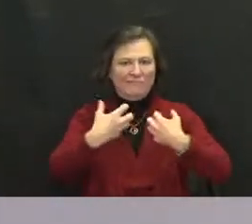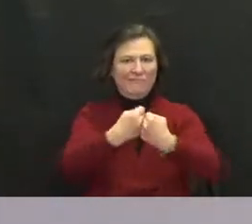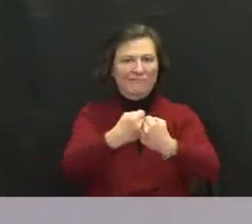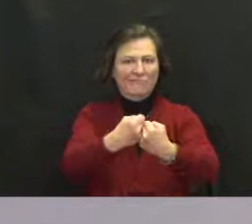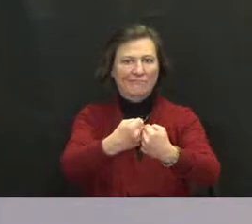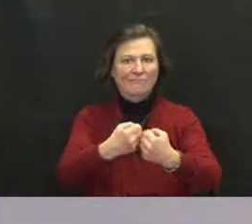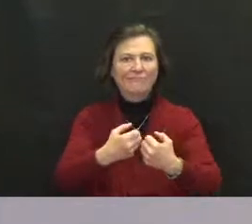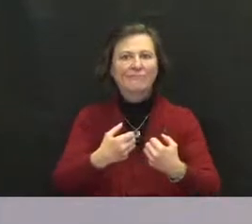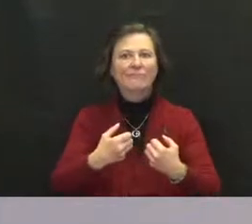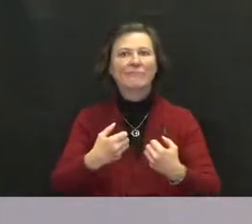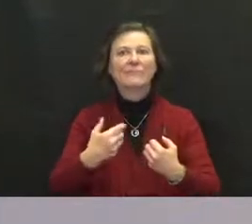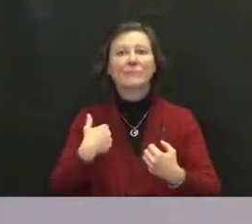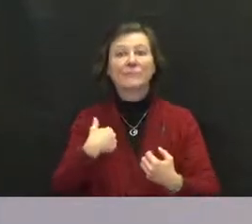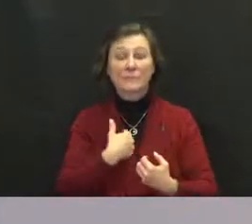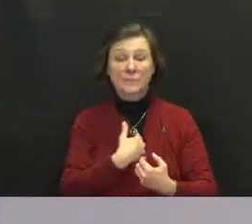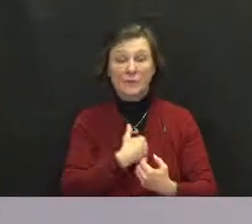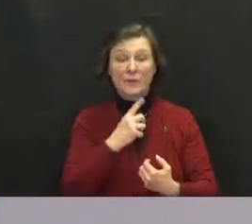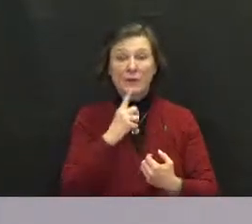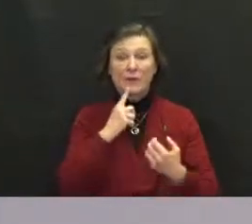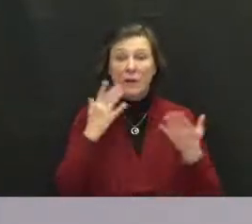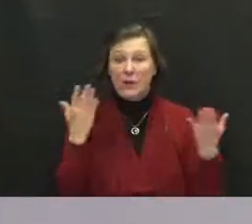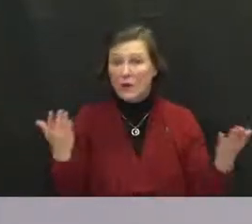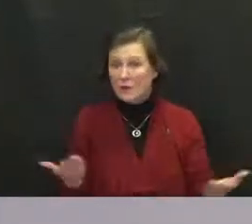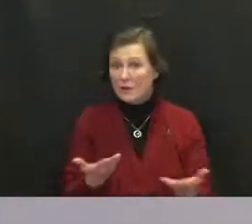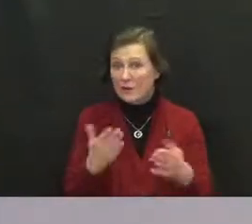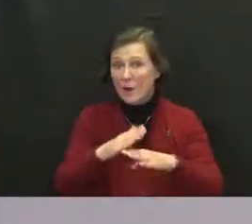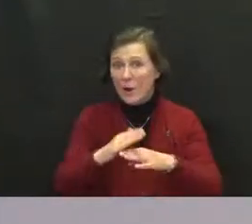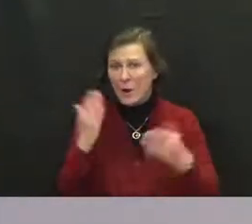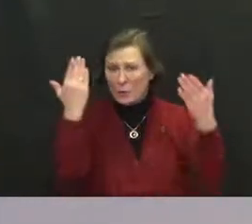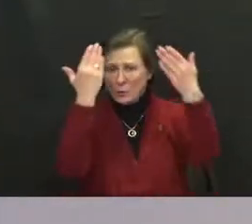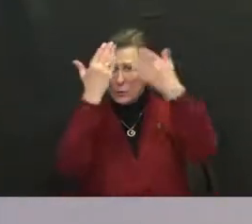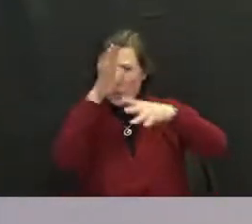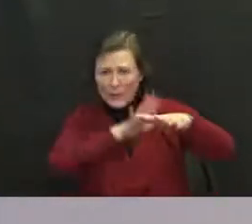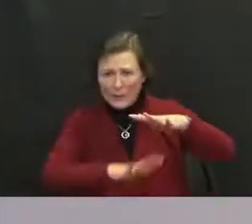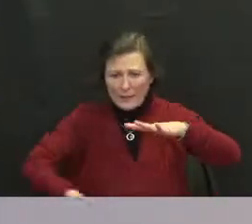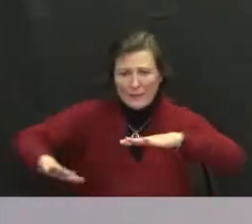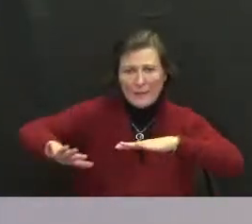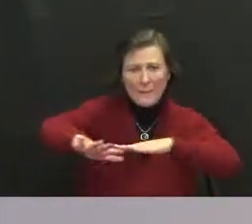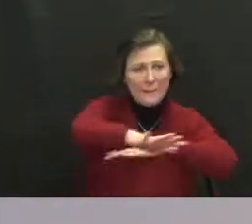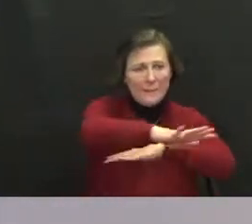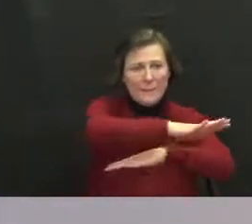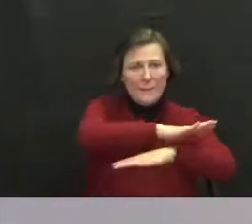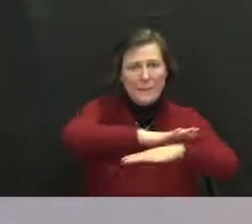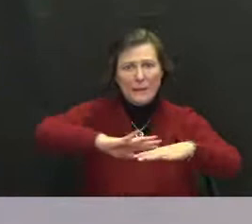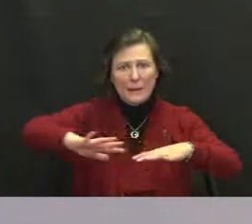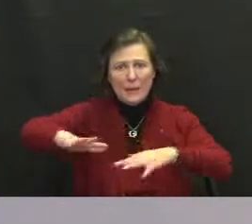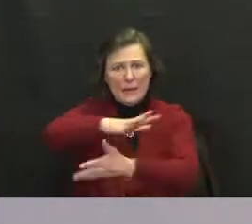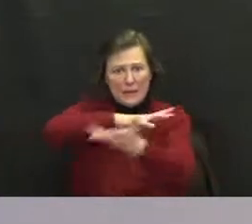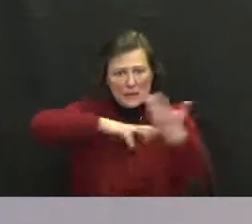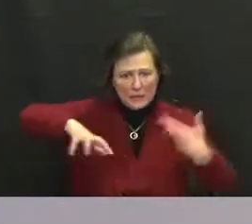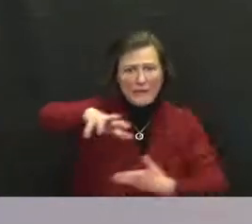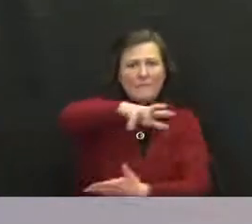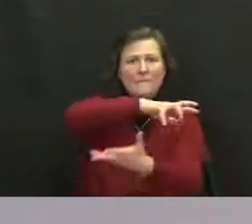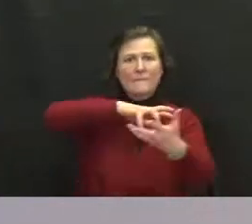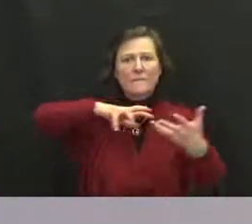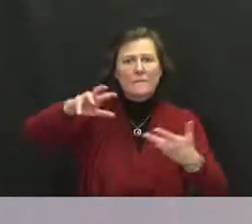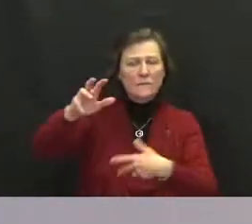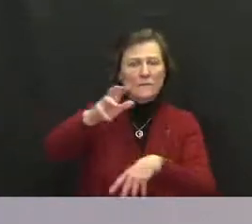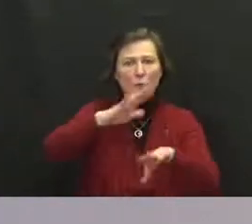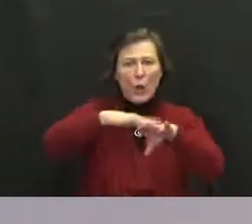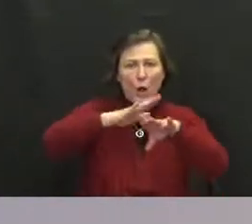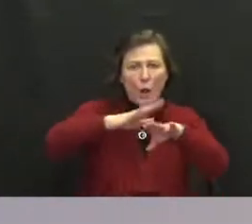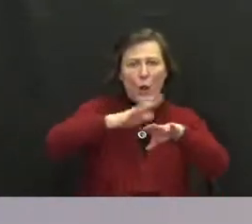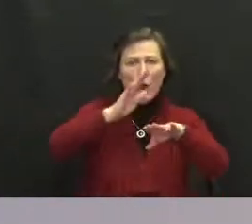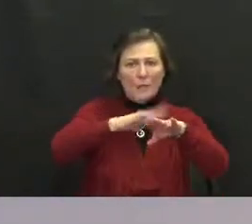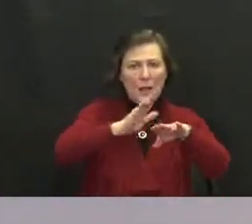And we are here as on a darkling plain, swept with confused alarms of struggle